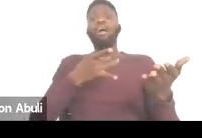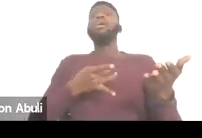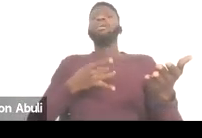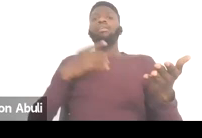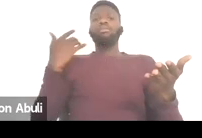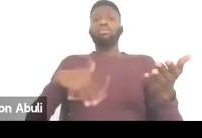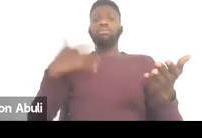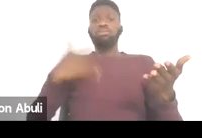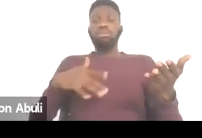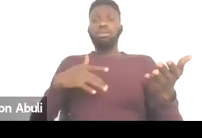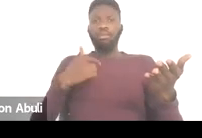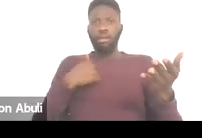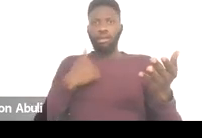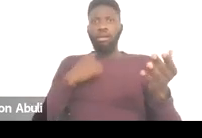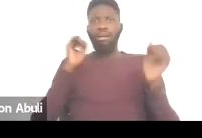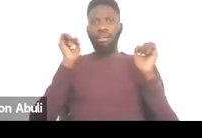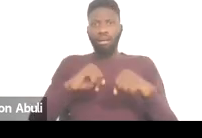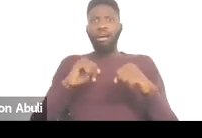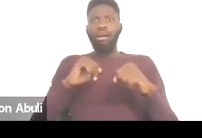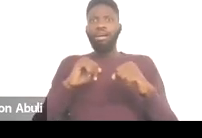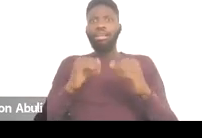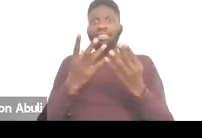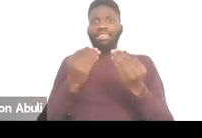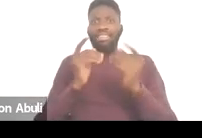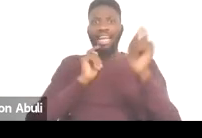have a shot at getting an interview, right?